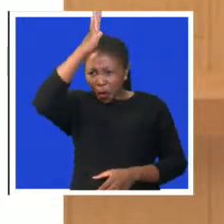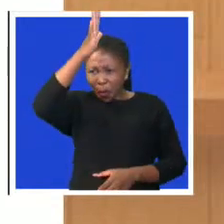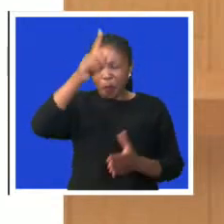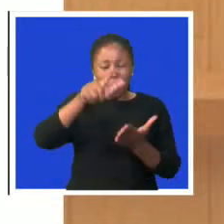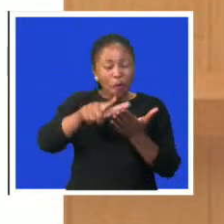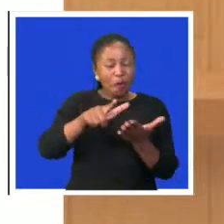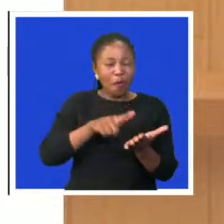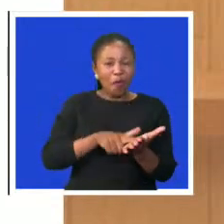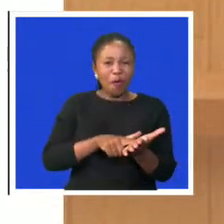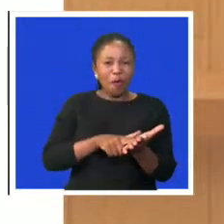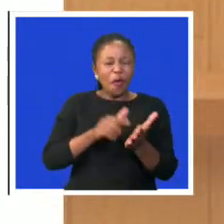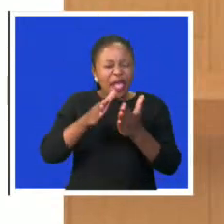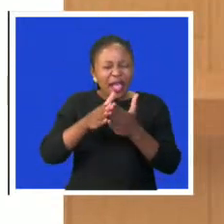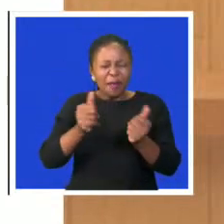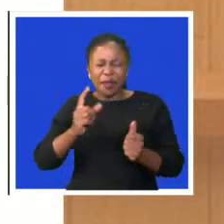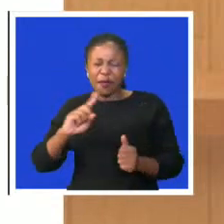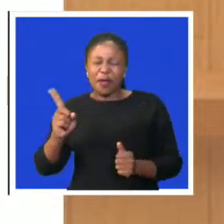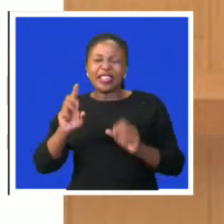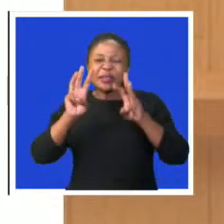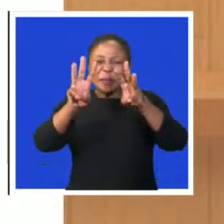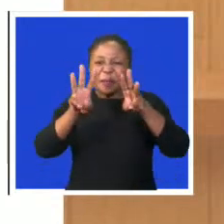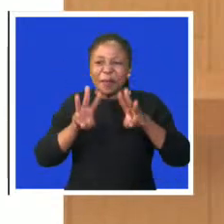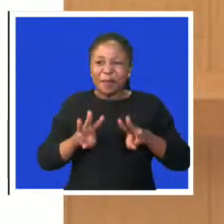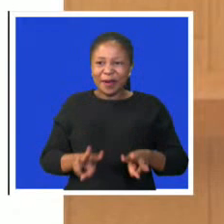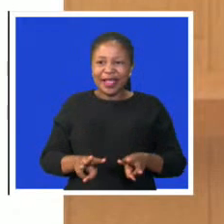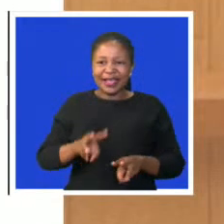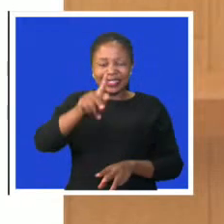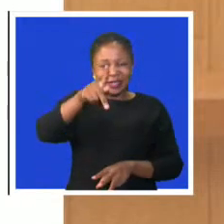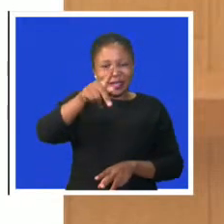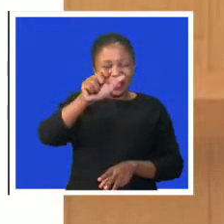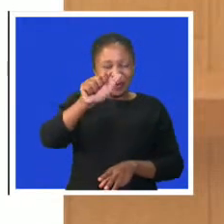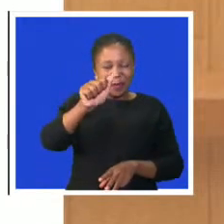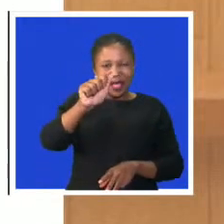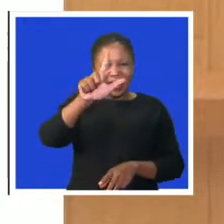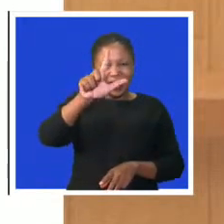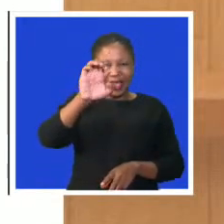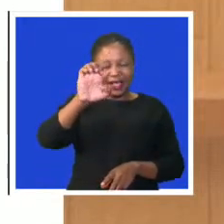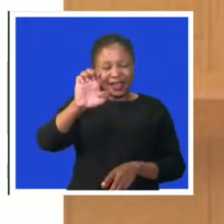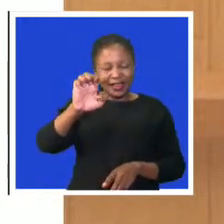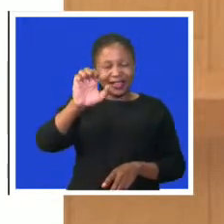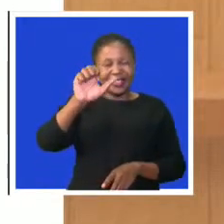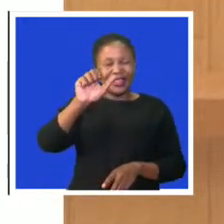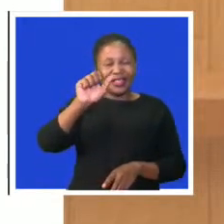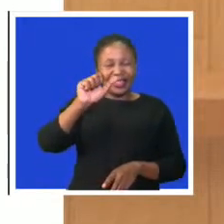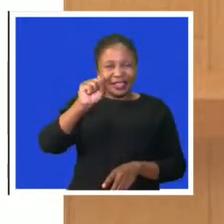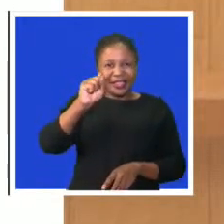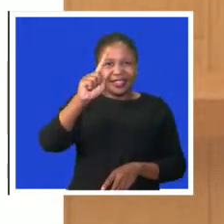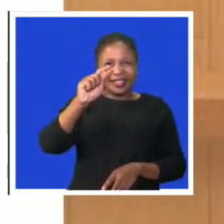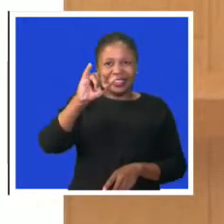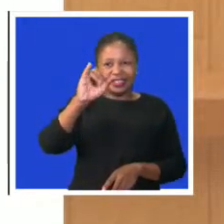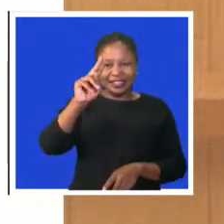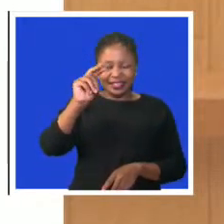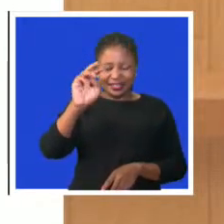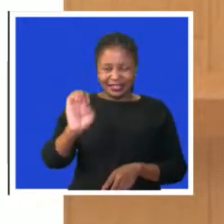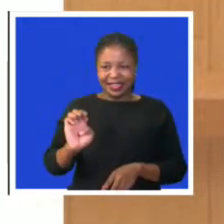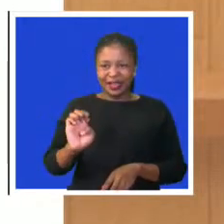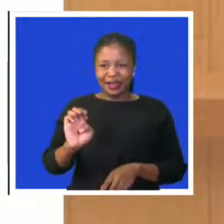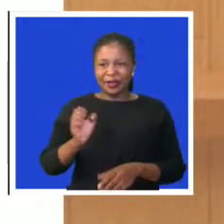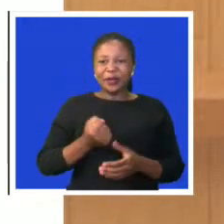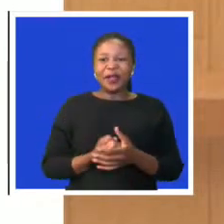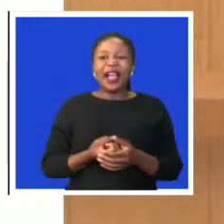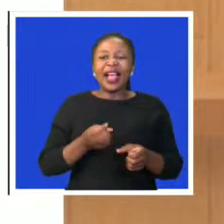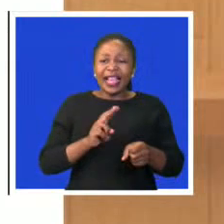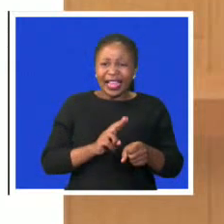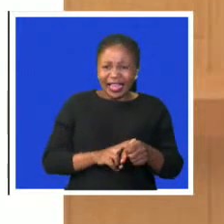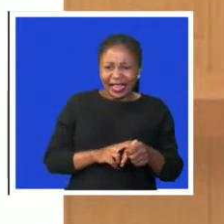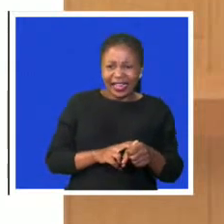Jesus, identify and describe Jewish religious groups during Jesus' time in